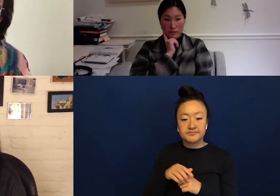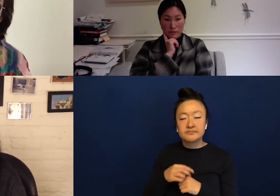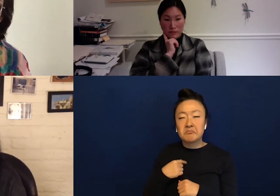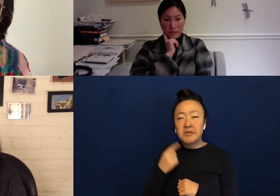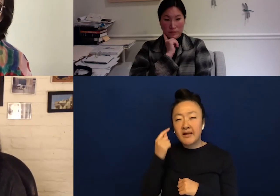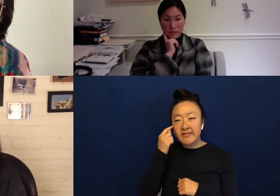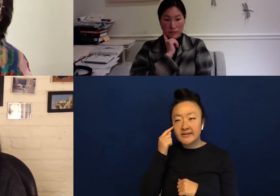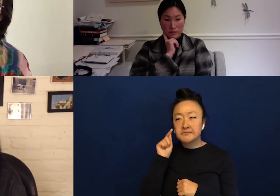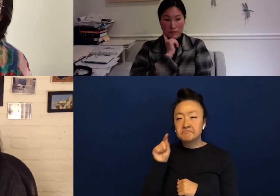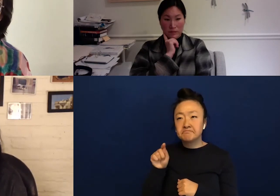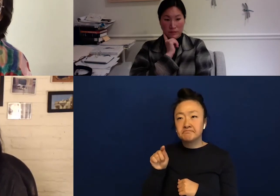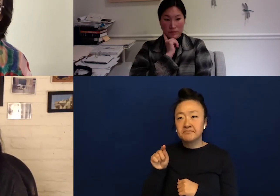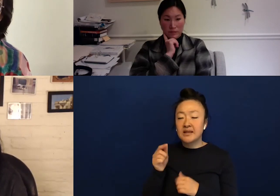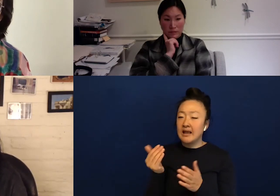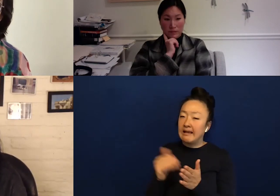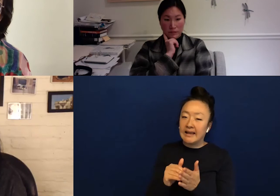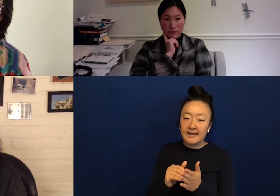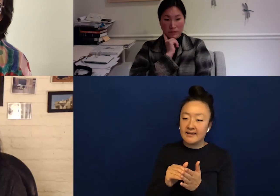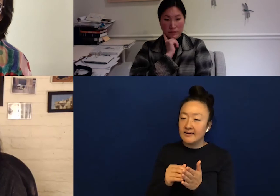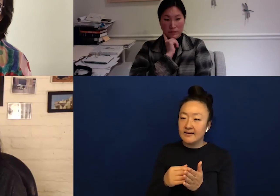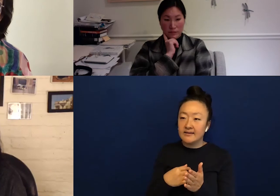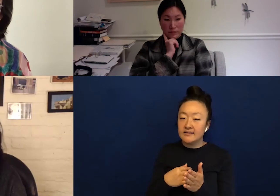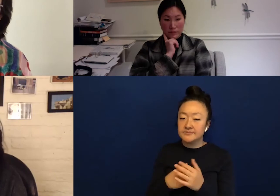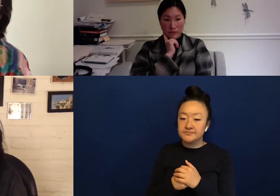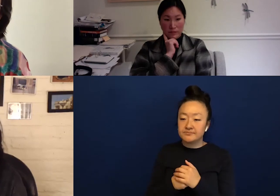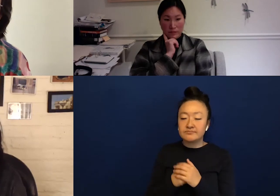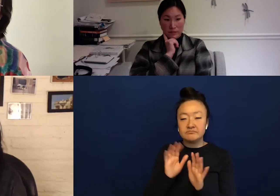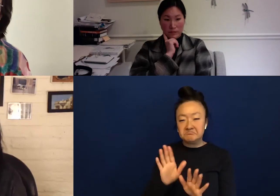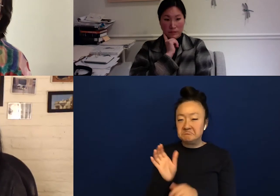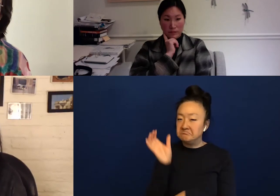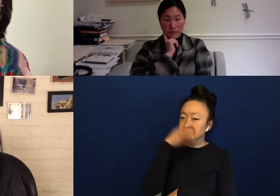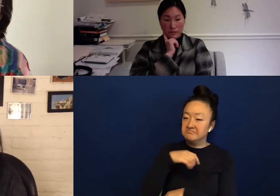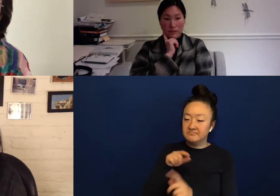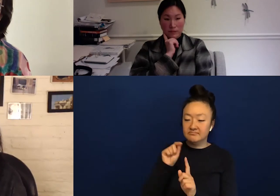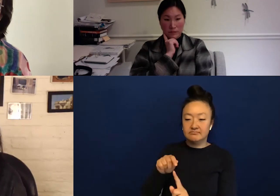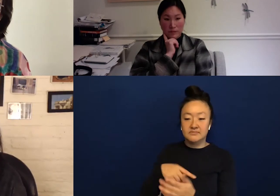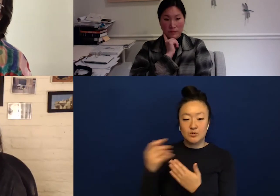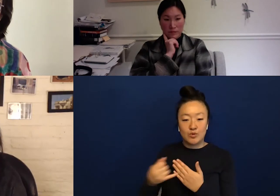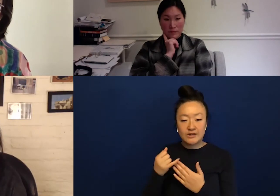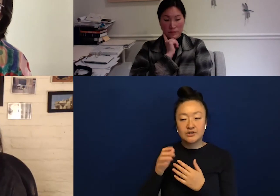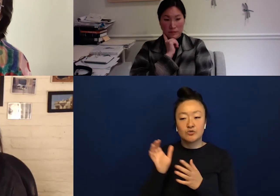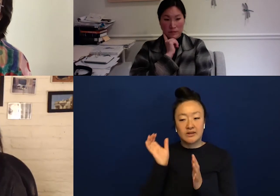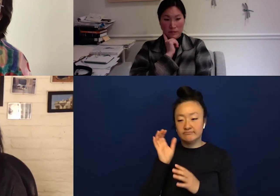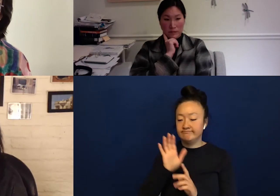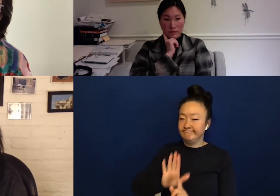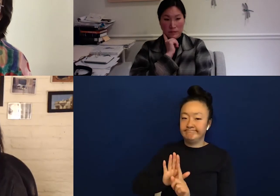think that's, again, this is the weirdness of the project, I guess. The weirdness of art is